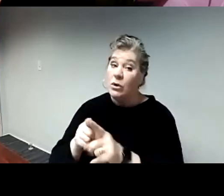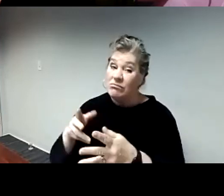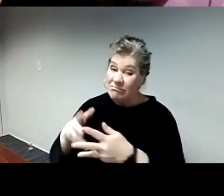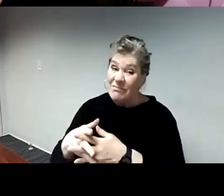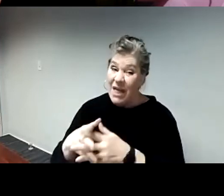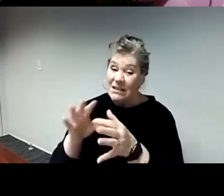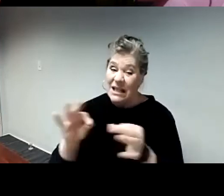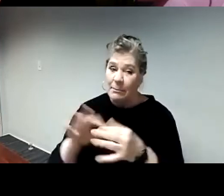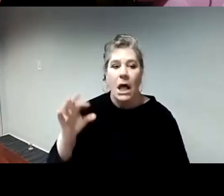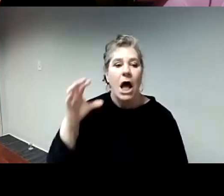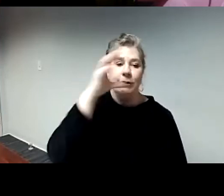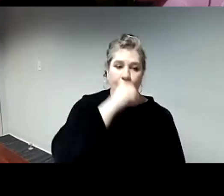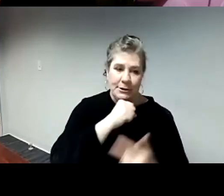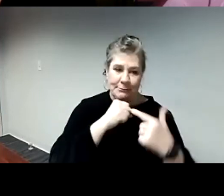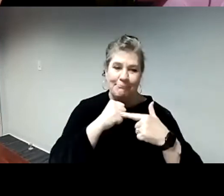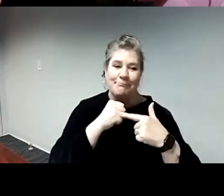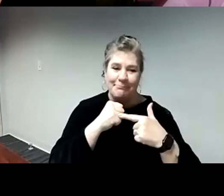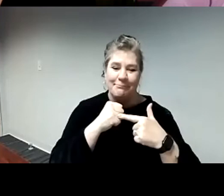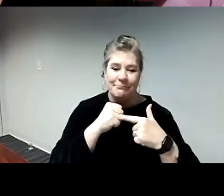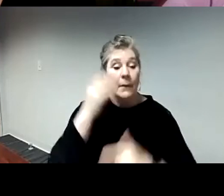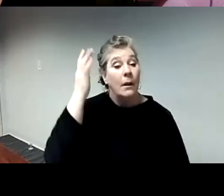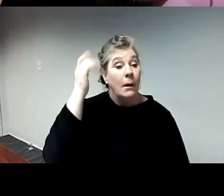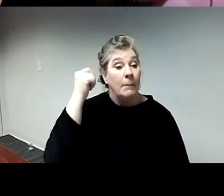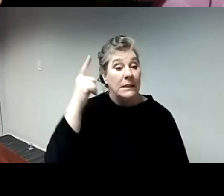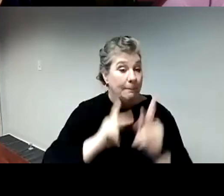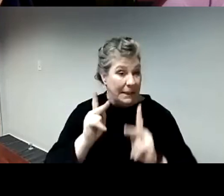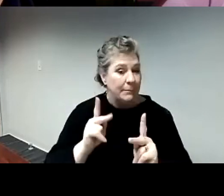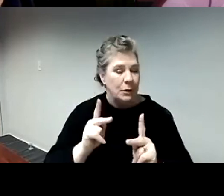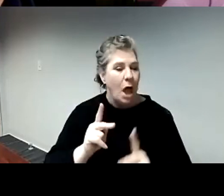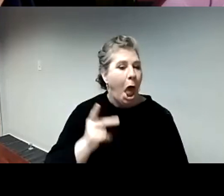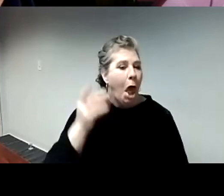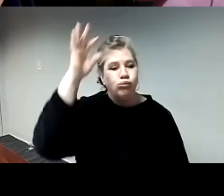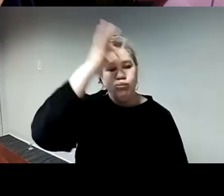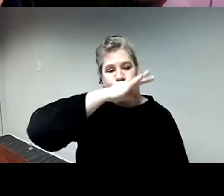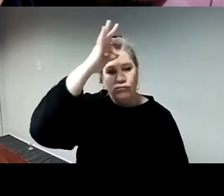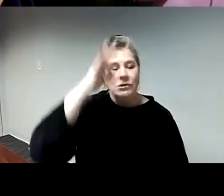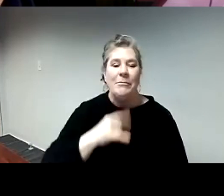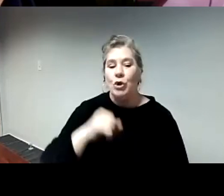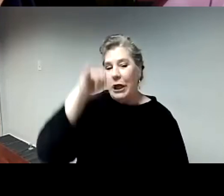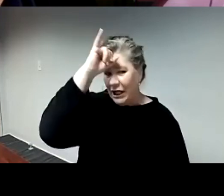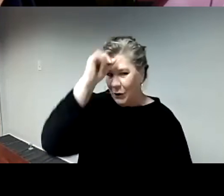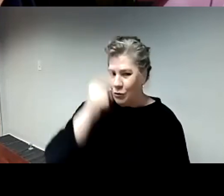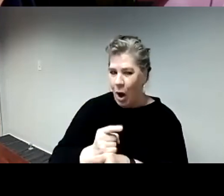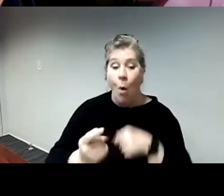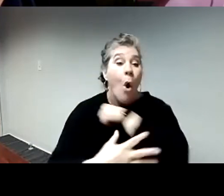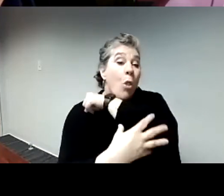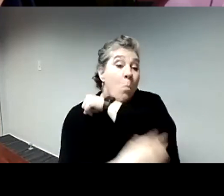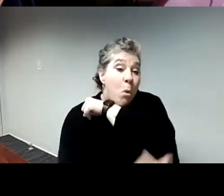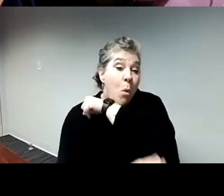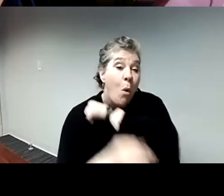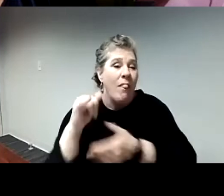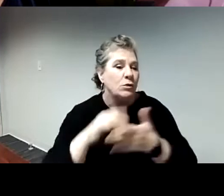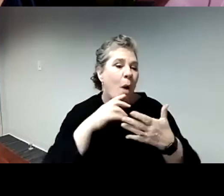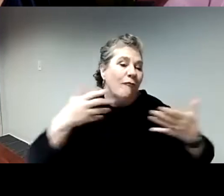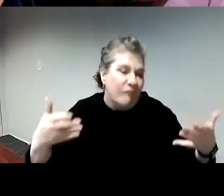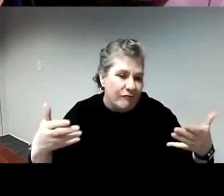embedded in that is the assumption that it's because people don't know, so they're ignorant. It's because they're poor. Mm-hmm.